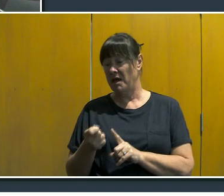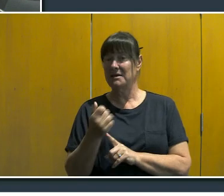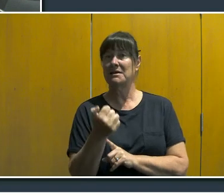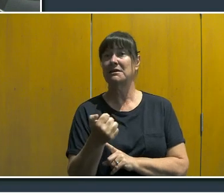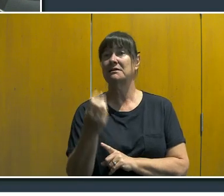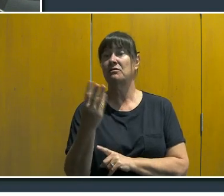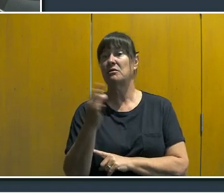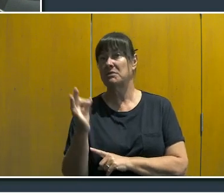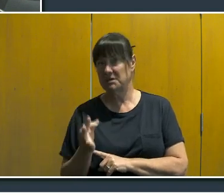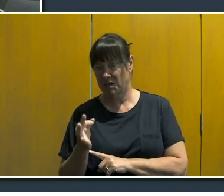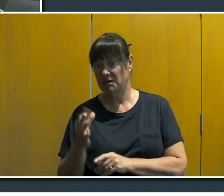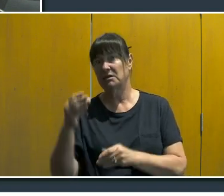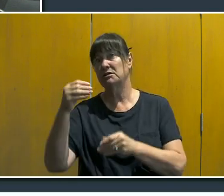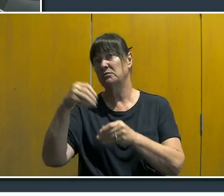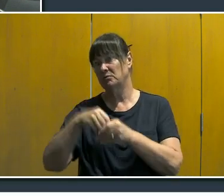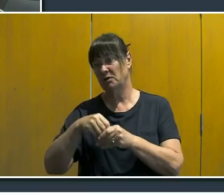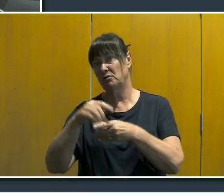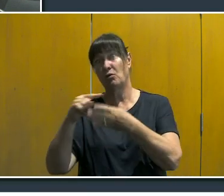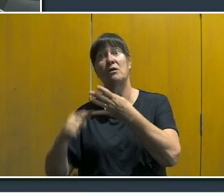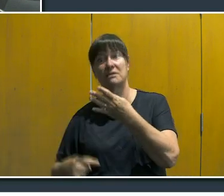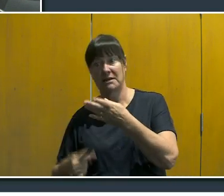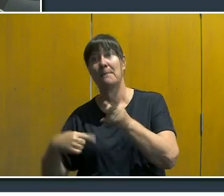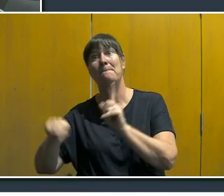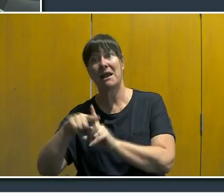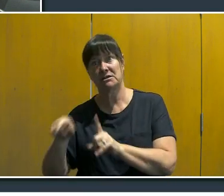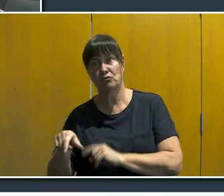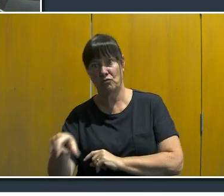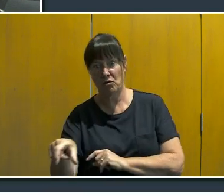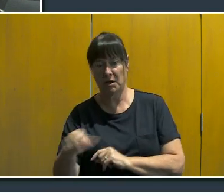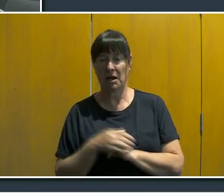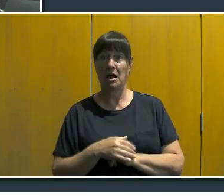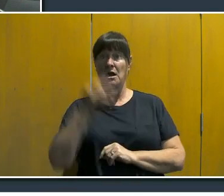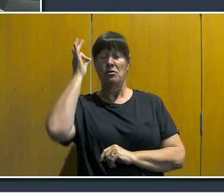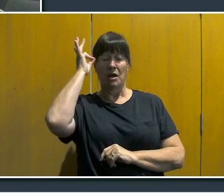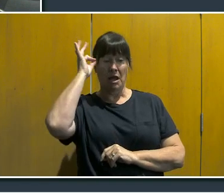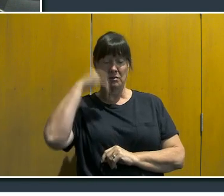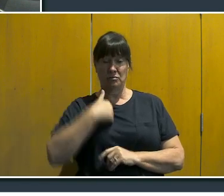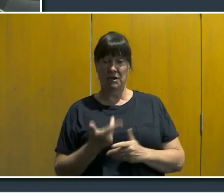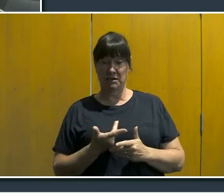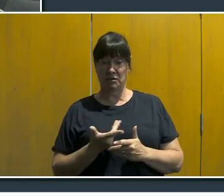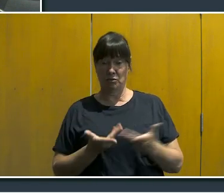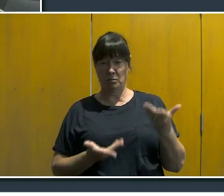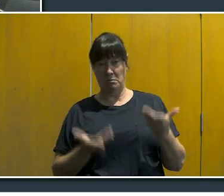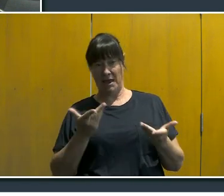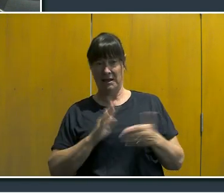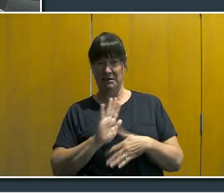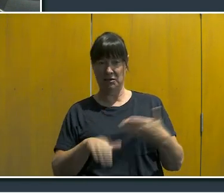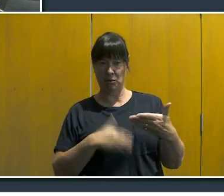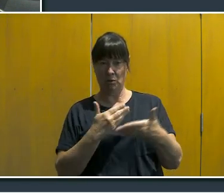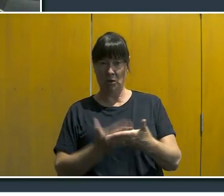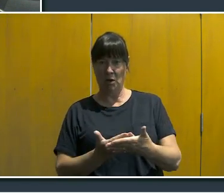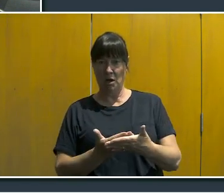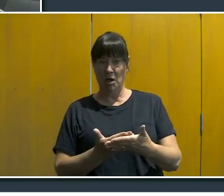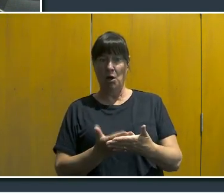libraries, etc., including roading. And I suppose what we've got to balance is, and what our proposal was to increase everyone